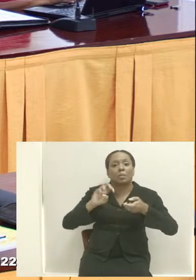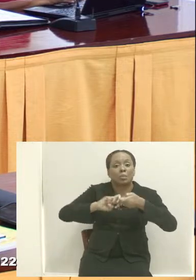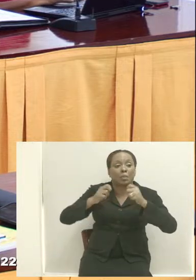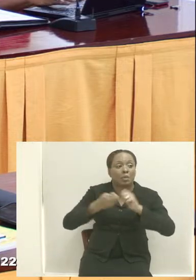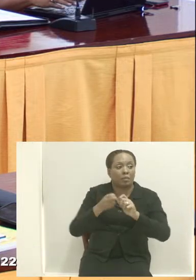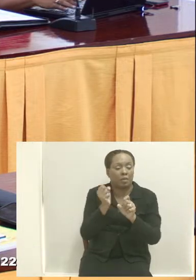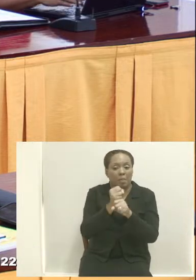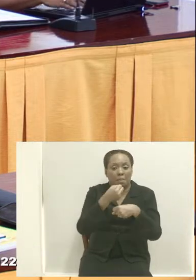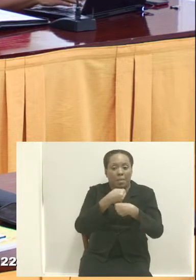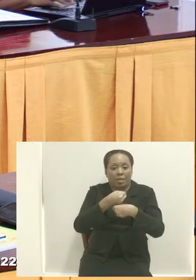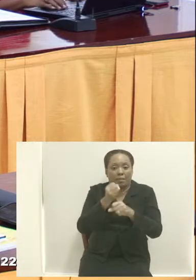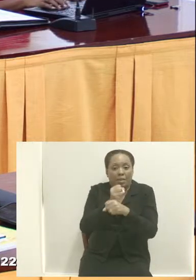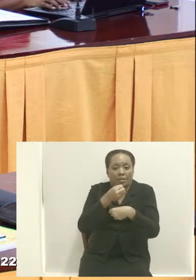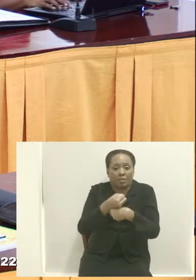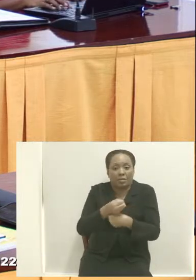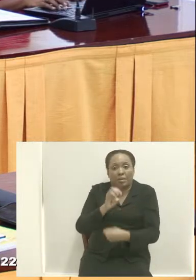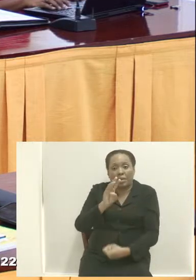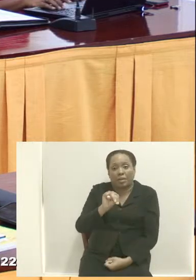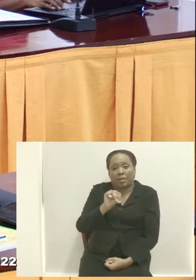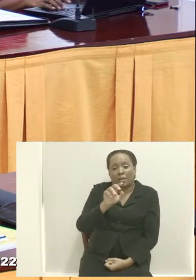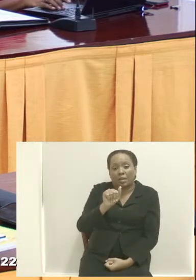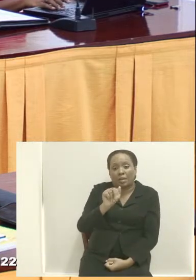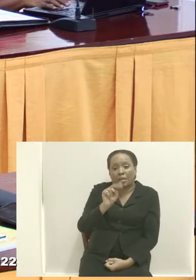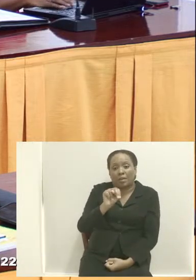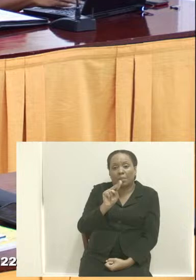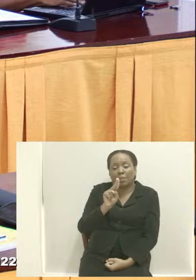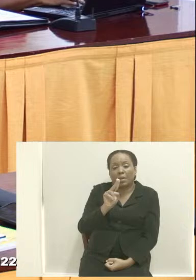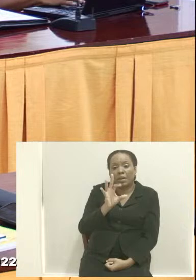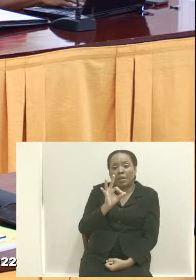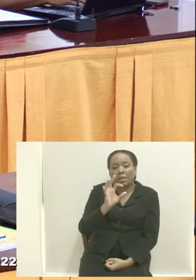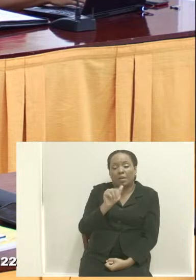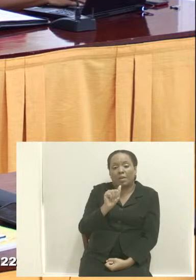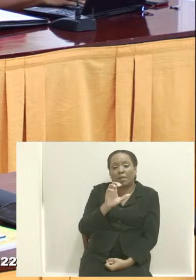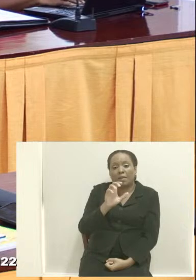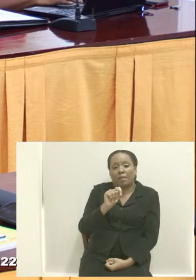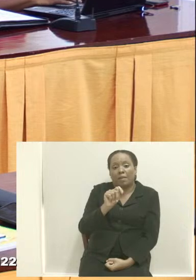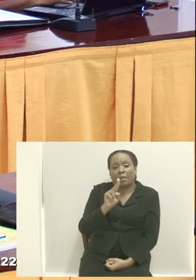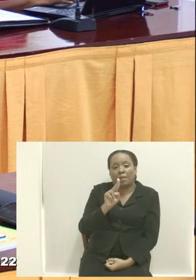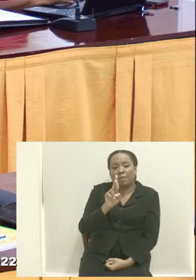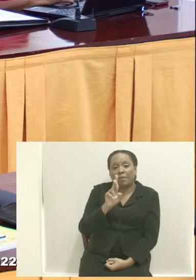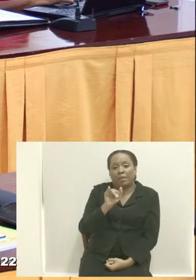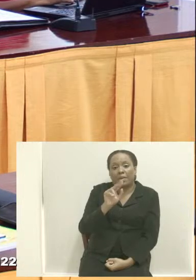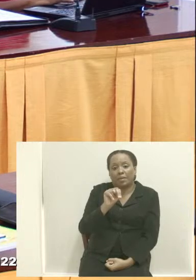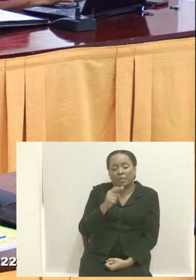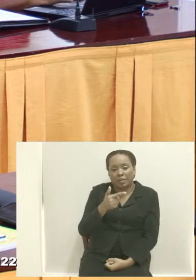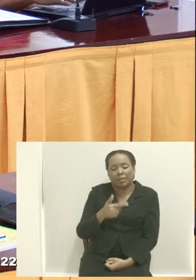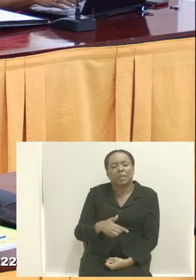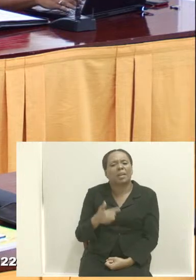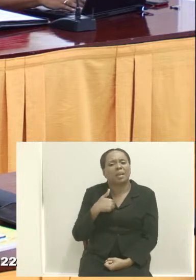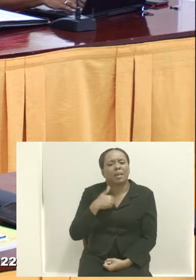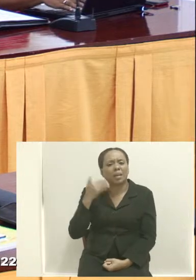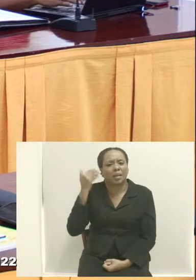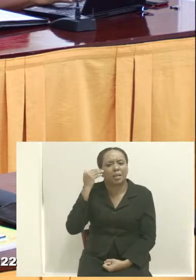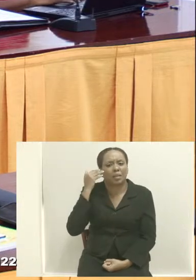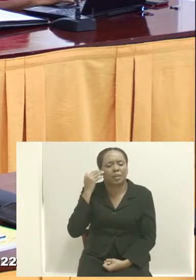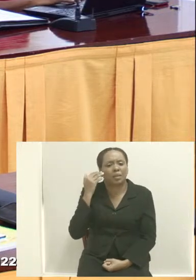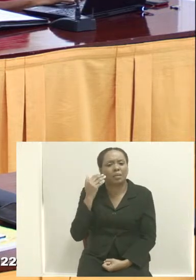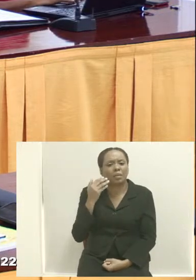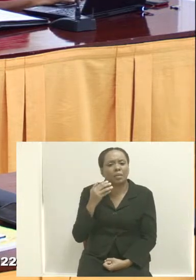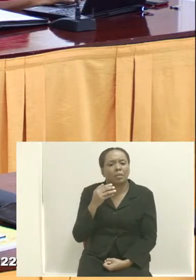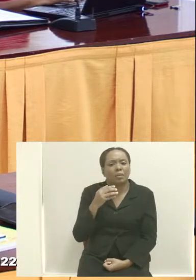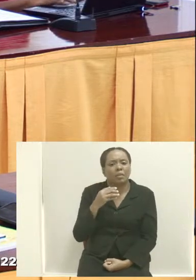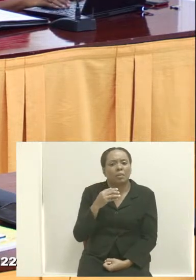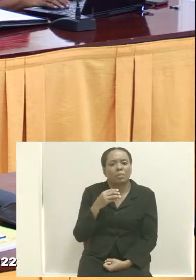I must tell you, it is true that the linkage with the sports sector that the Honourable Member is speaking about is entirely